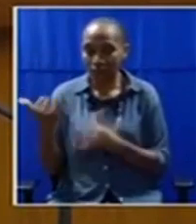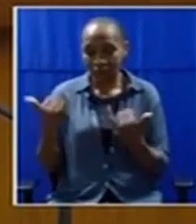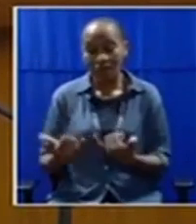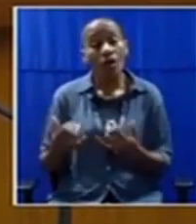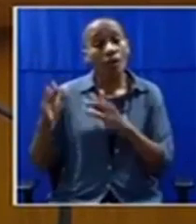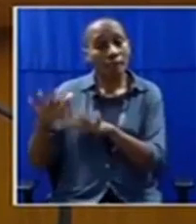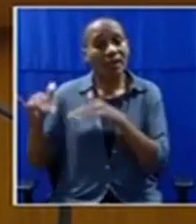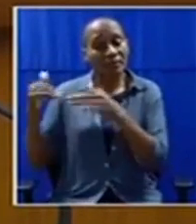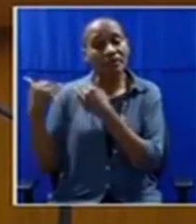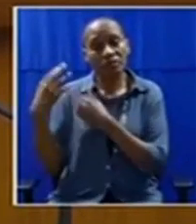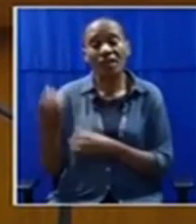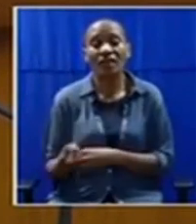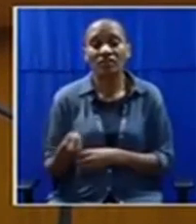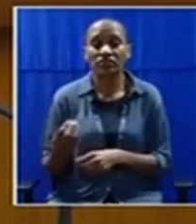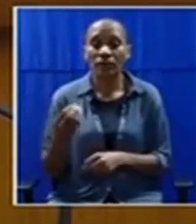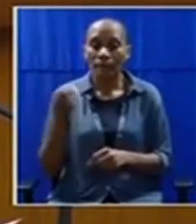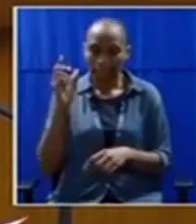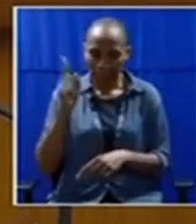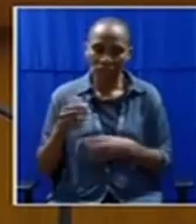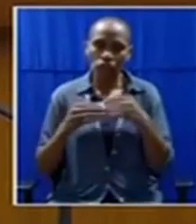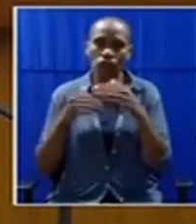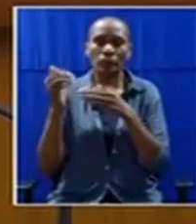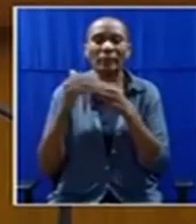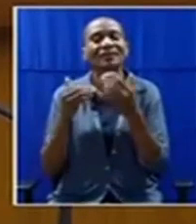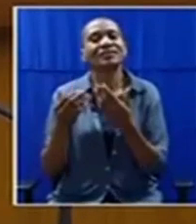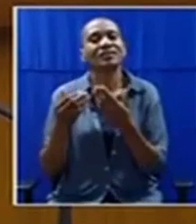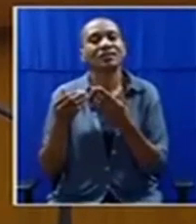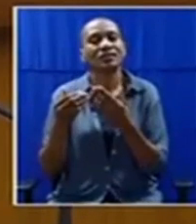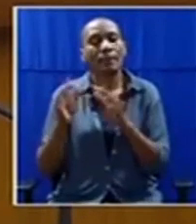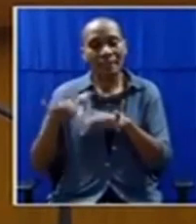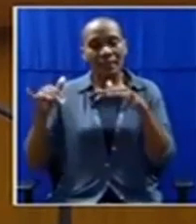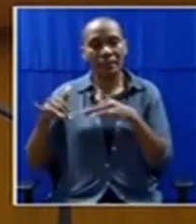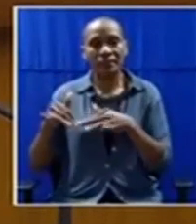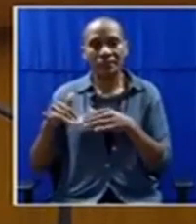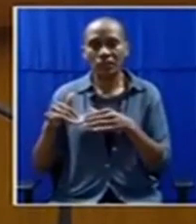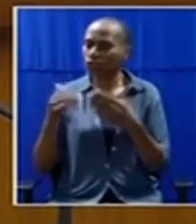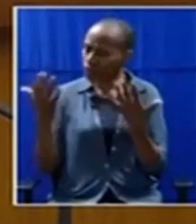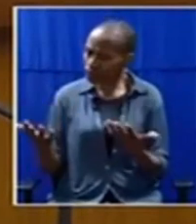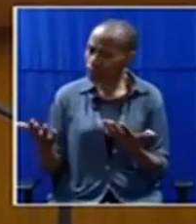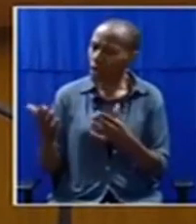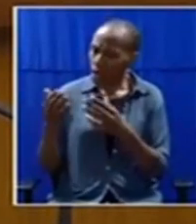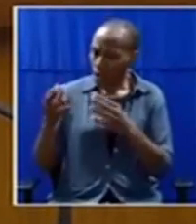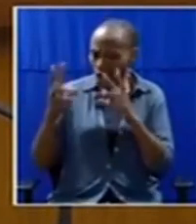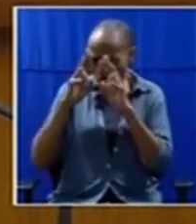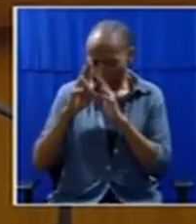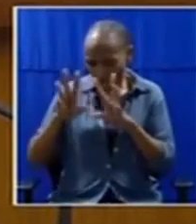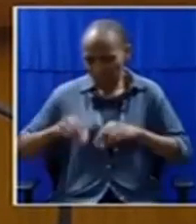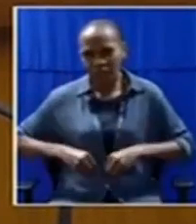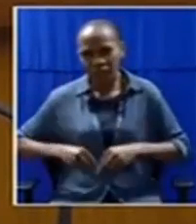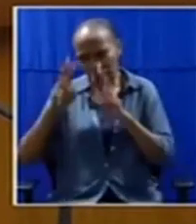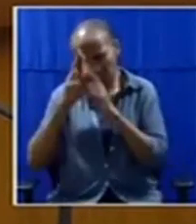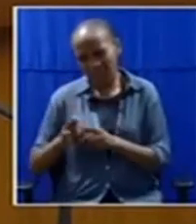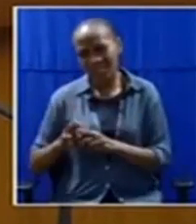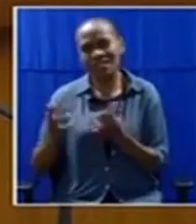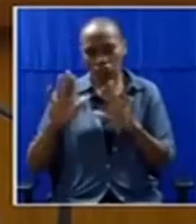thus have the responsibility to build a gender-sensitive parliament, a parliament which recognizes the needs